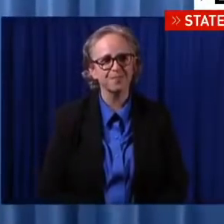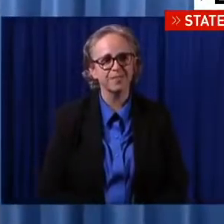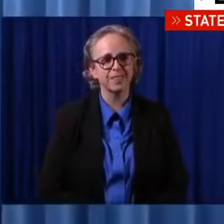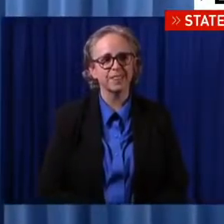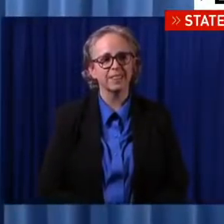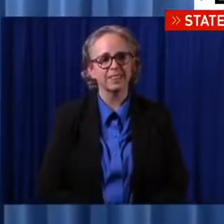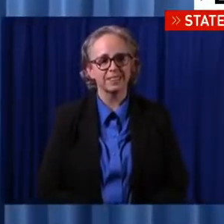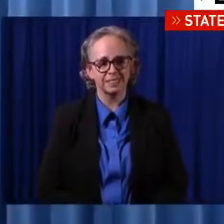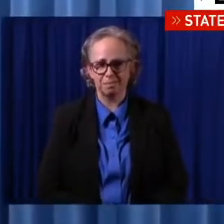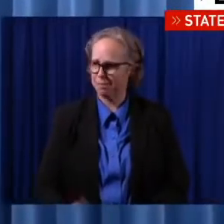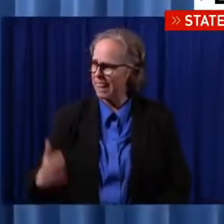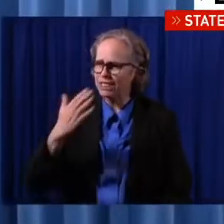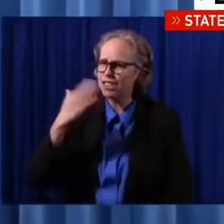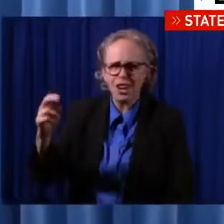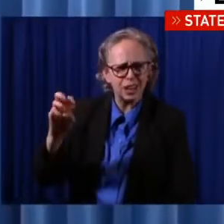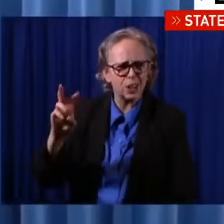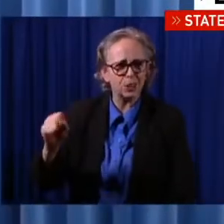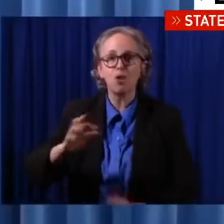questions.